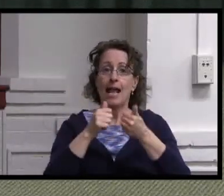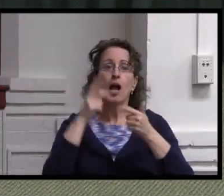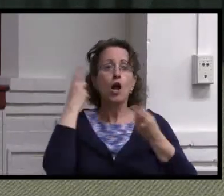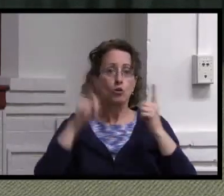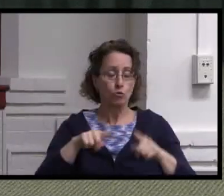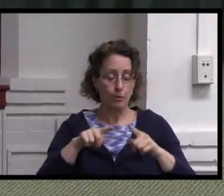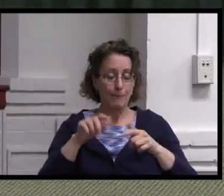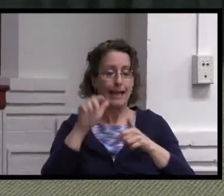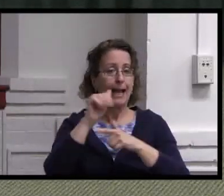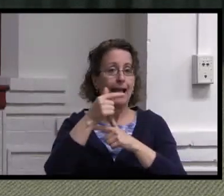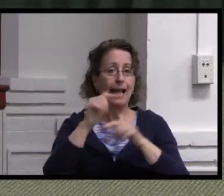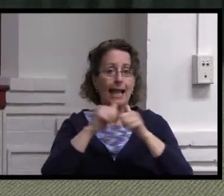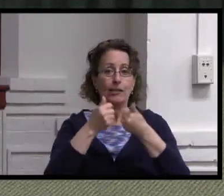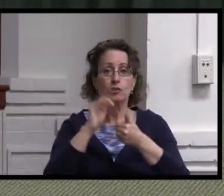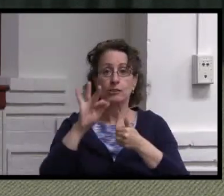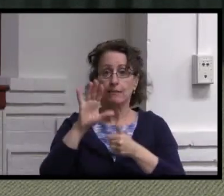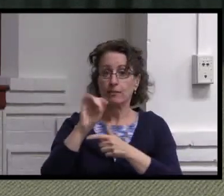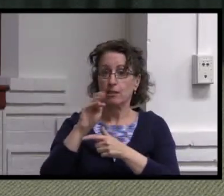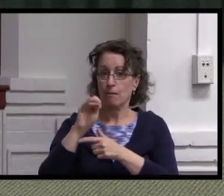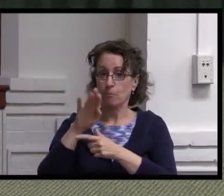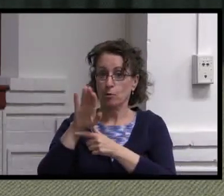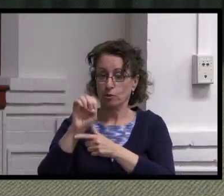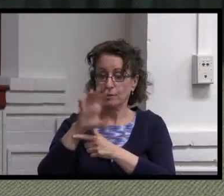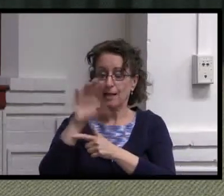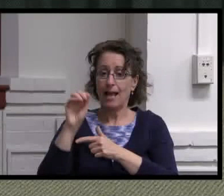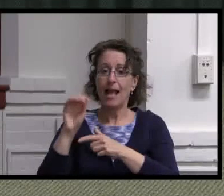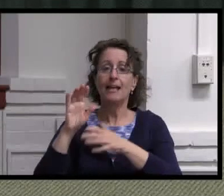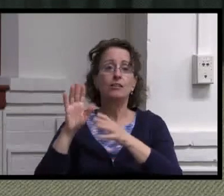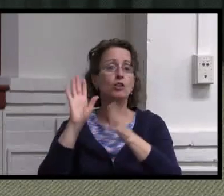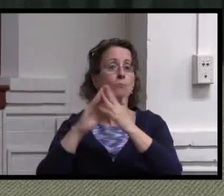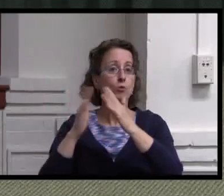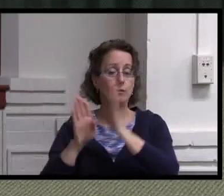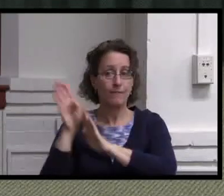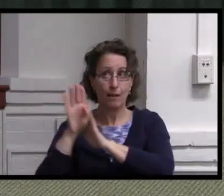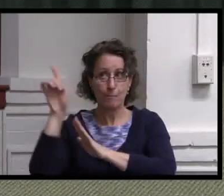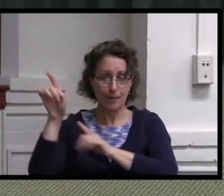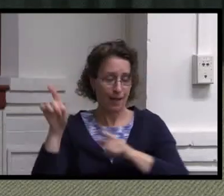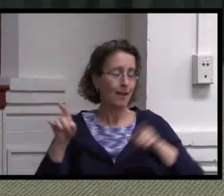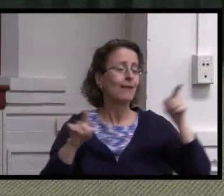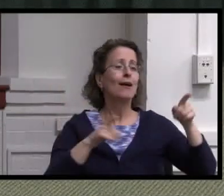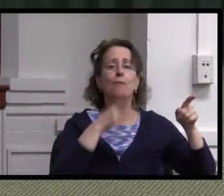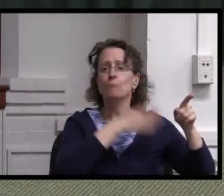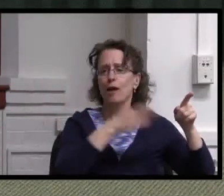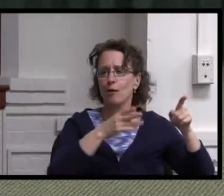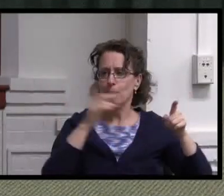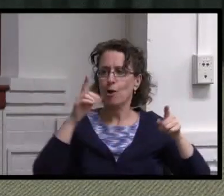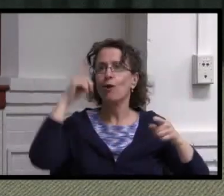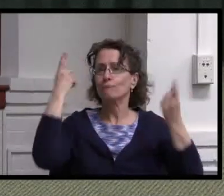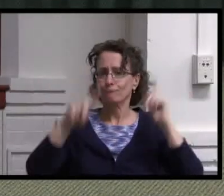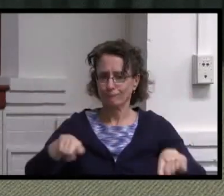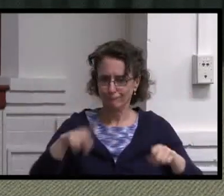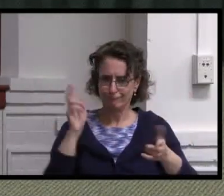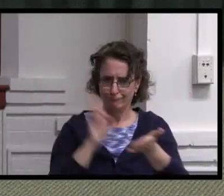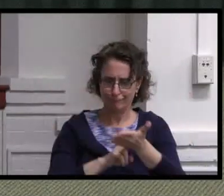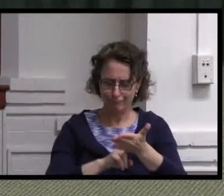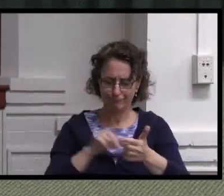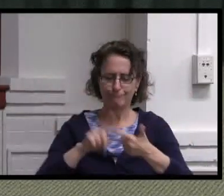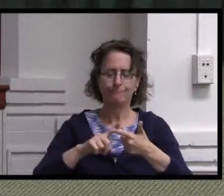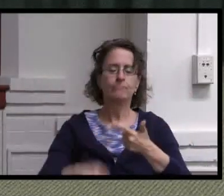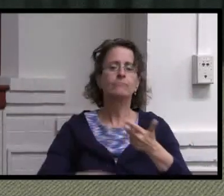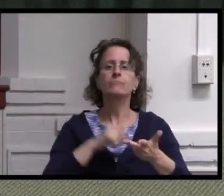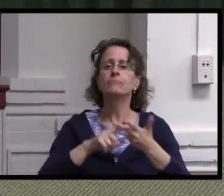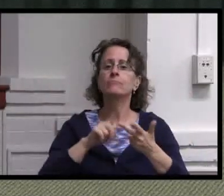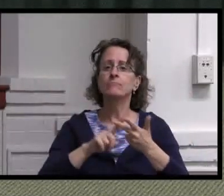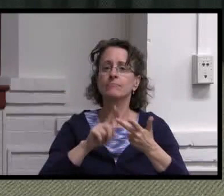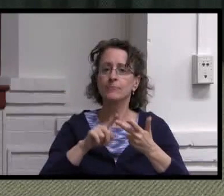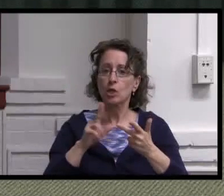Development and the town of Brattleboro. And three, proceed with the purchase of pumps, switching equipment, and an